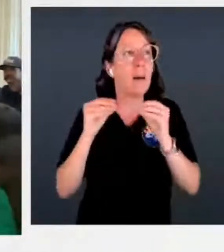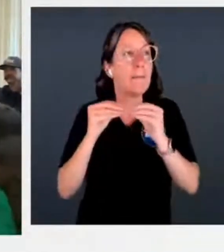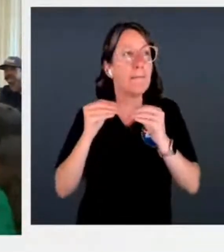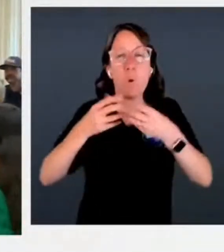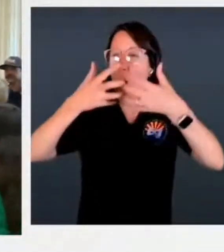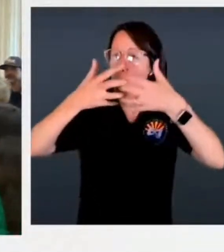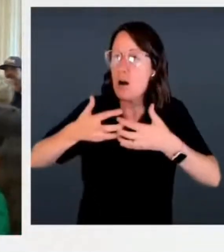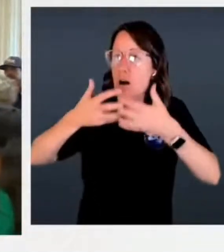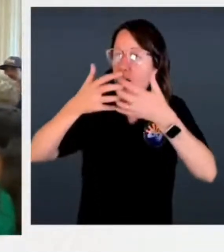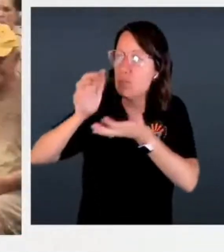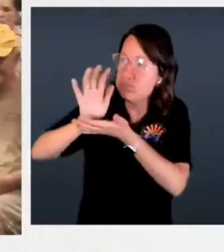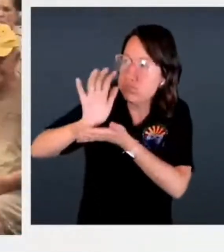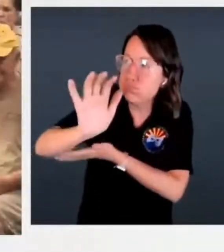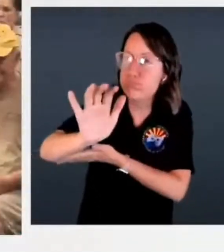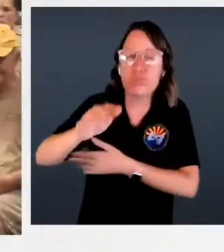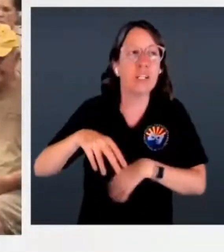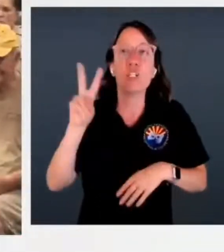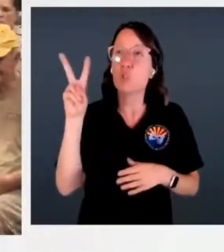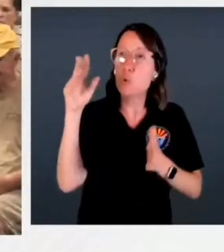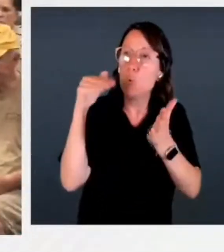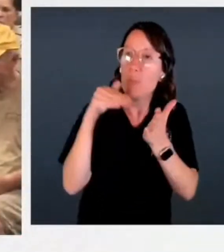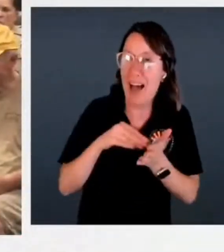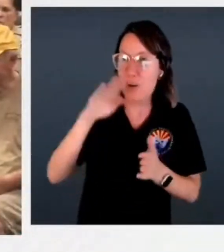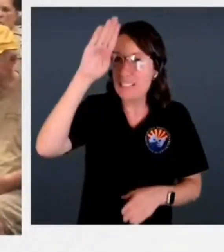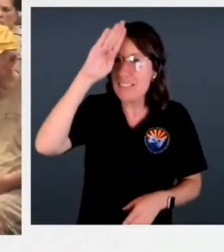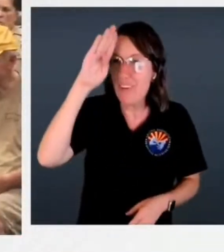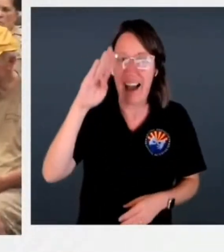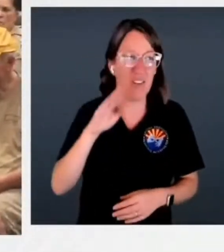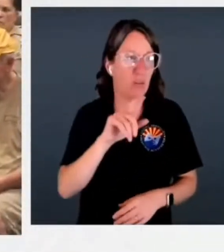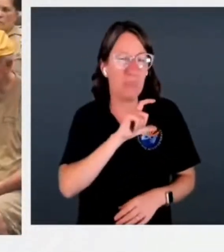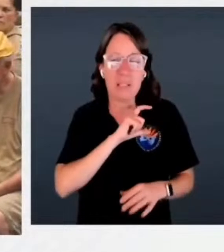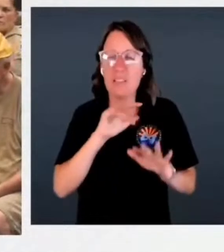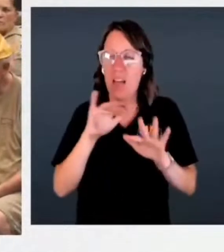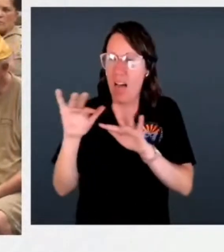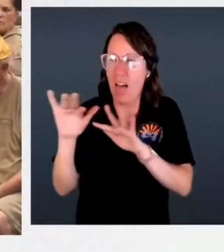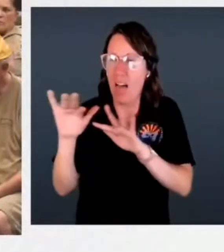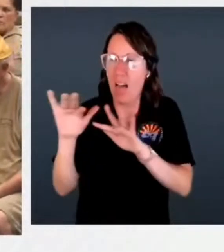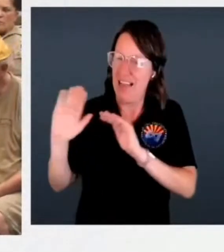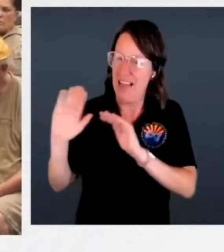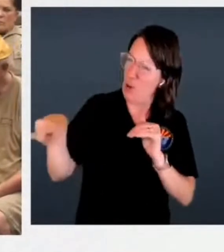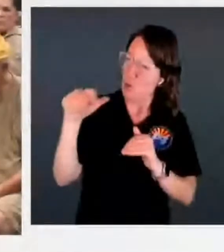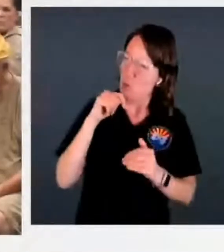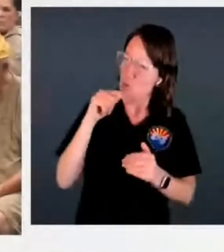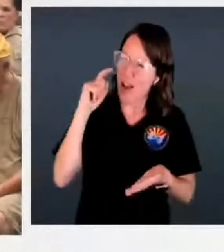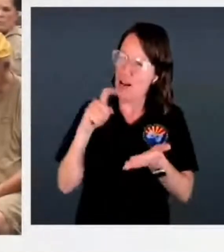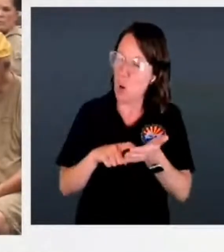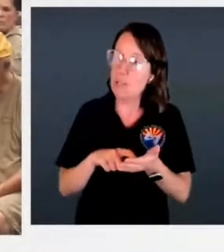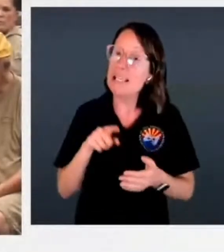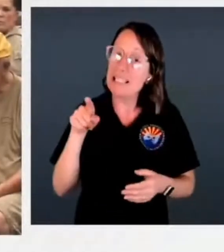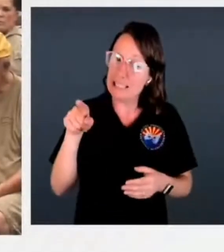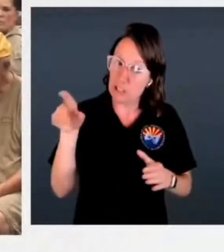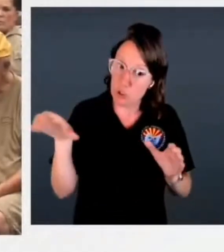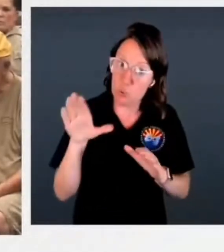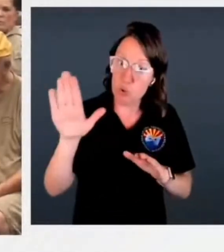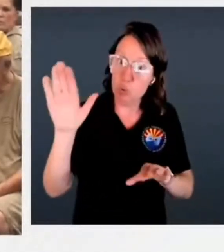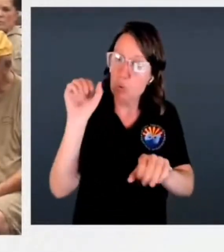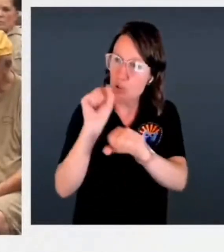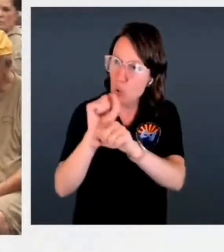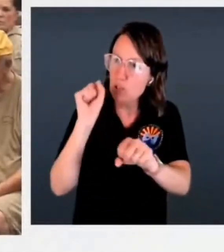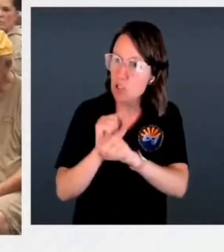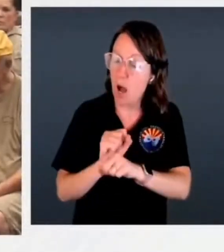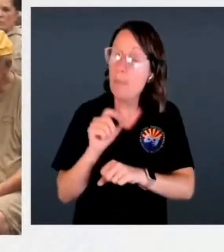over 2,000 firefighters. And have you done your homework? Did you make your home